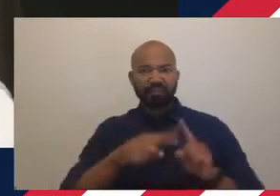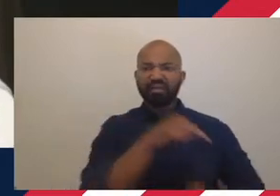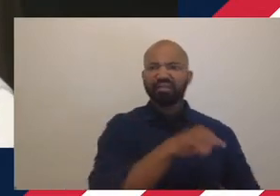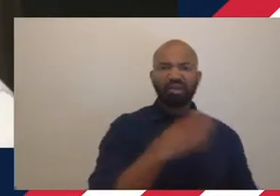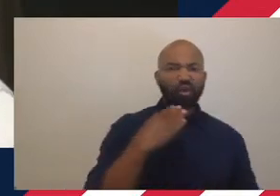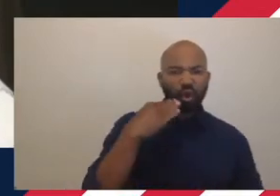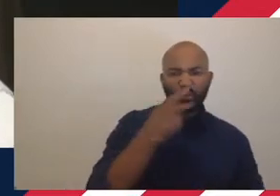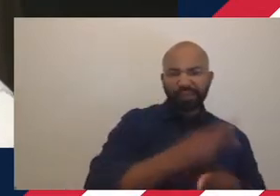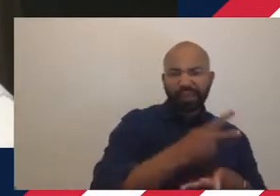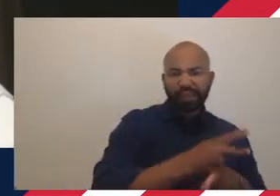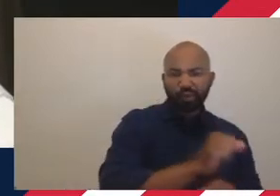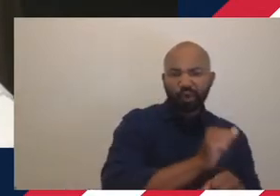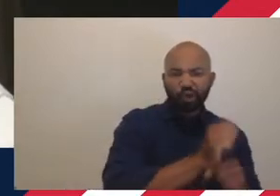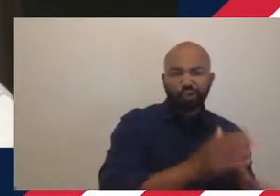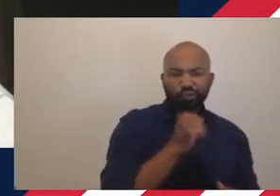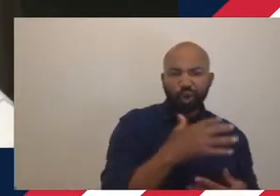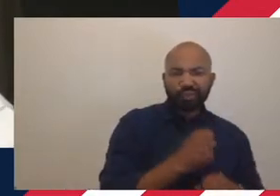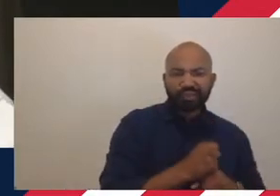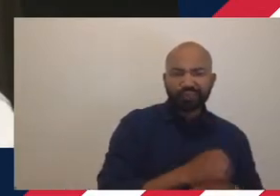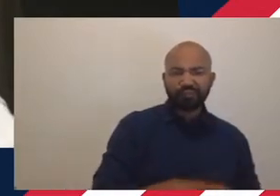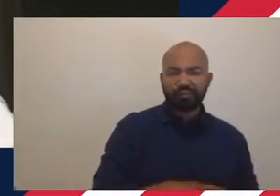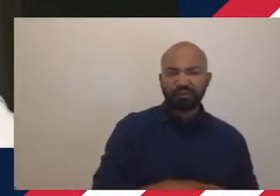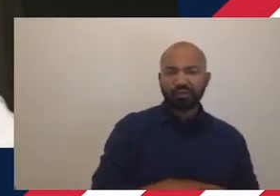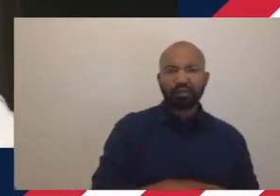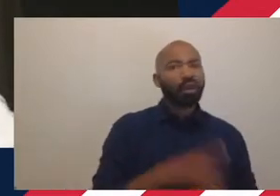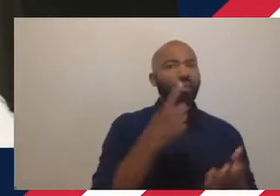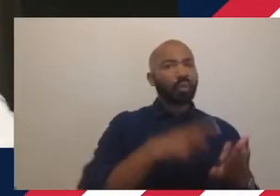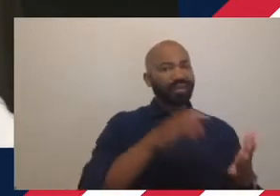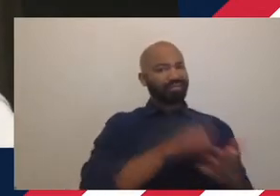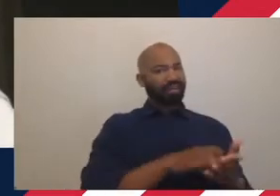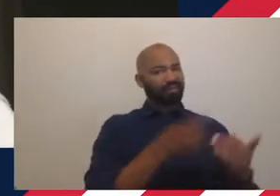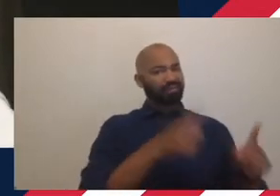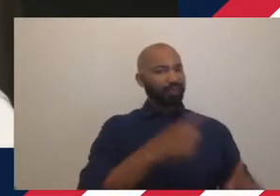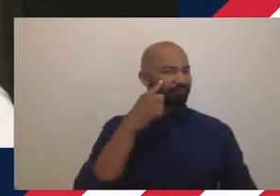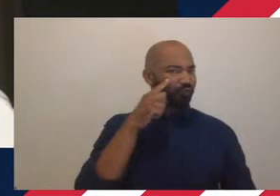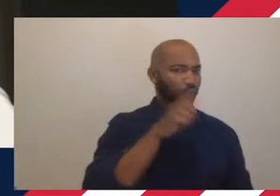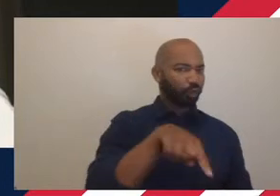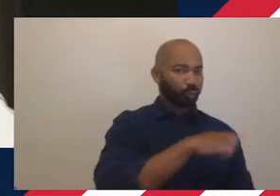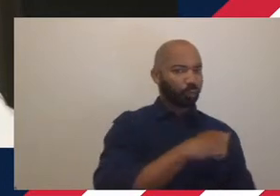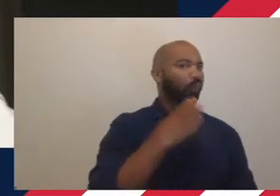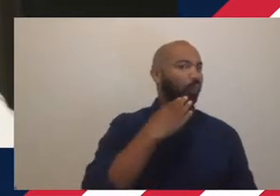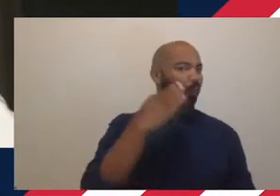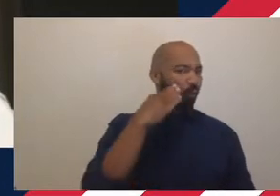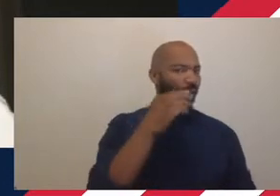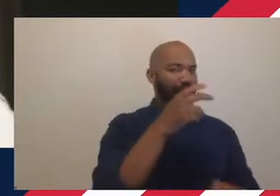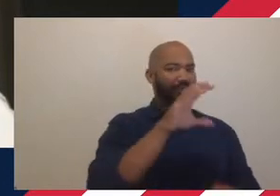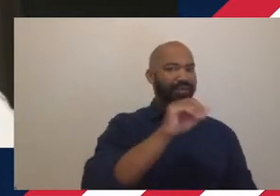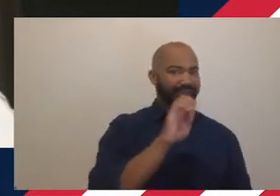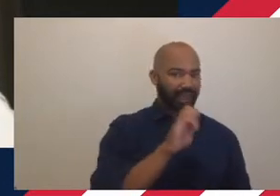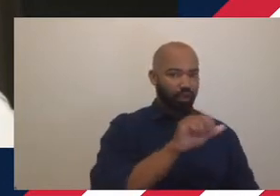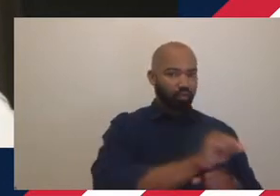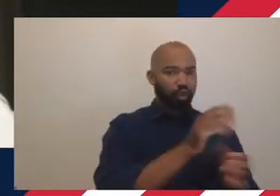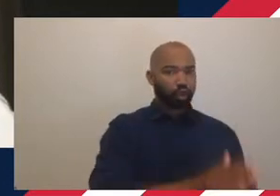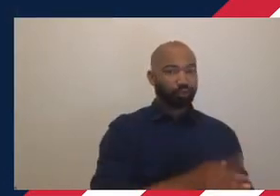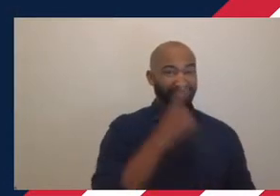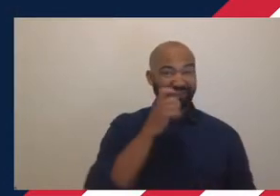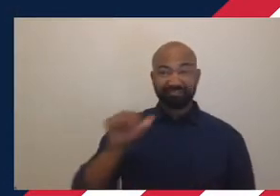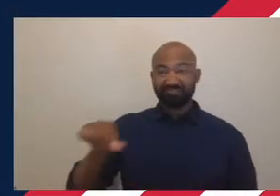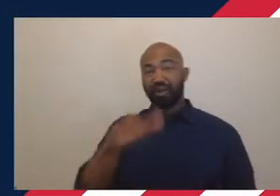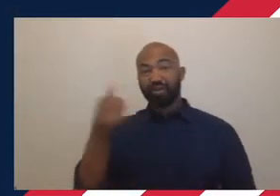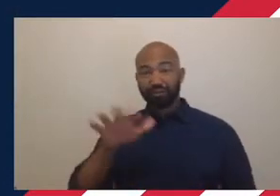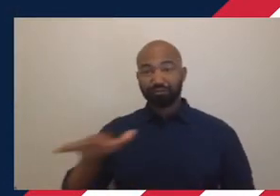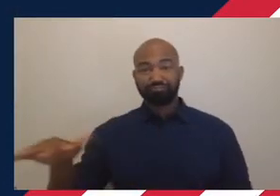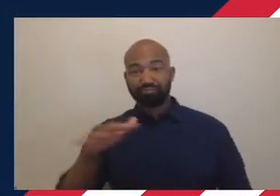of PPE meant for home care workers? Thank you for that question, Mr.